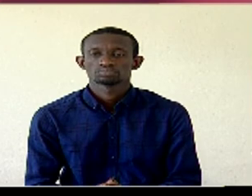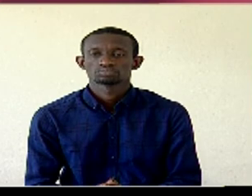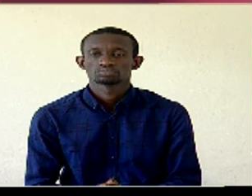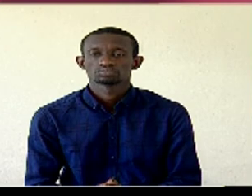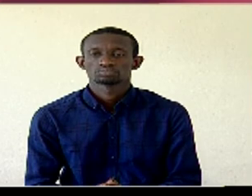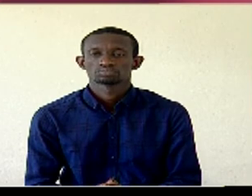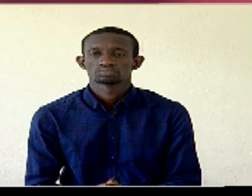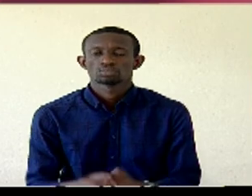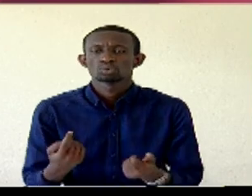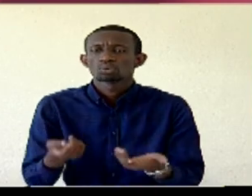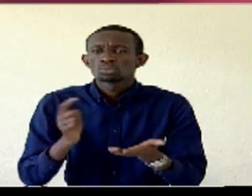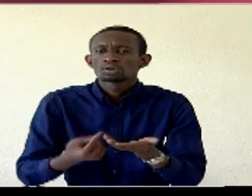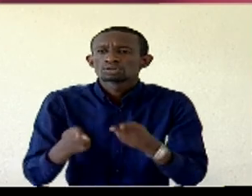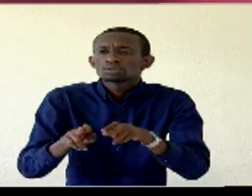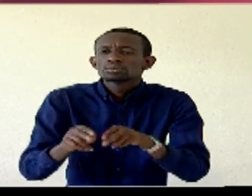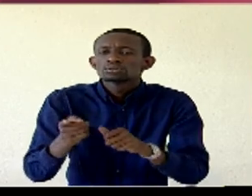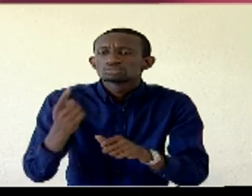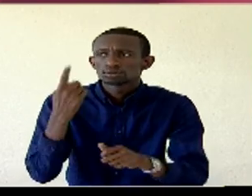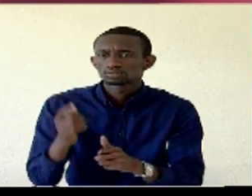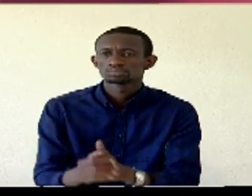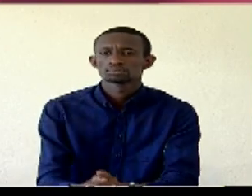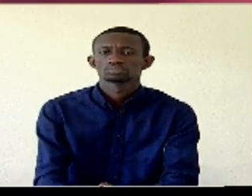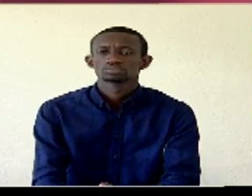And what exactly happens in every stage, like we said?